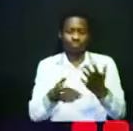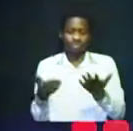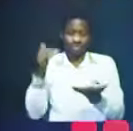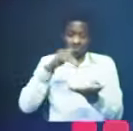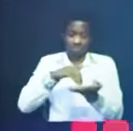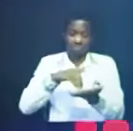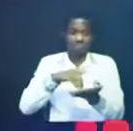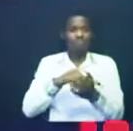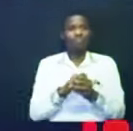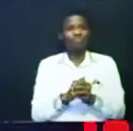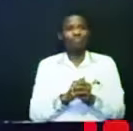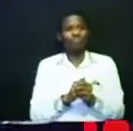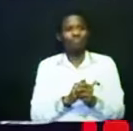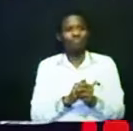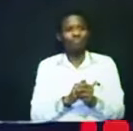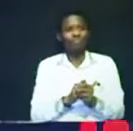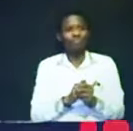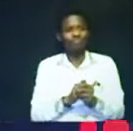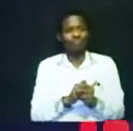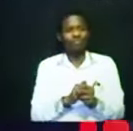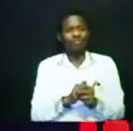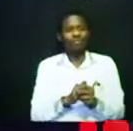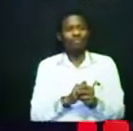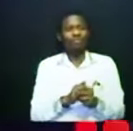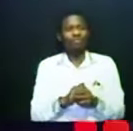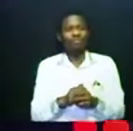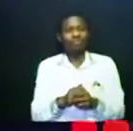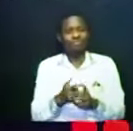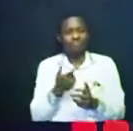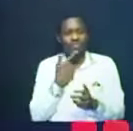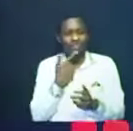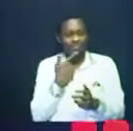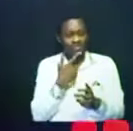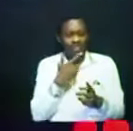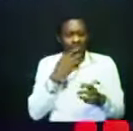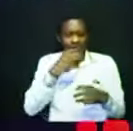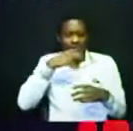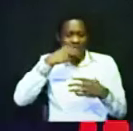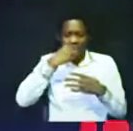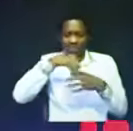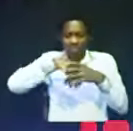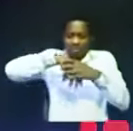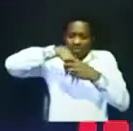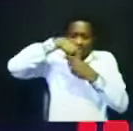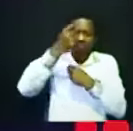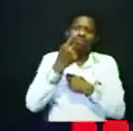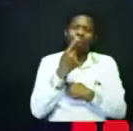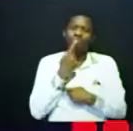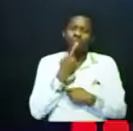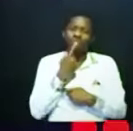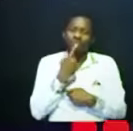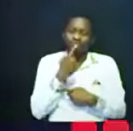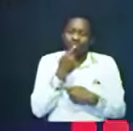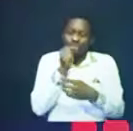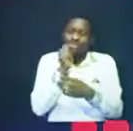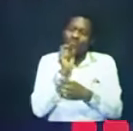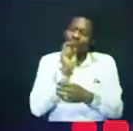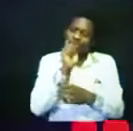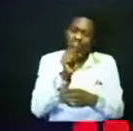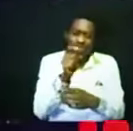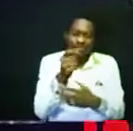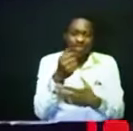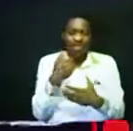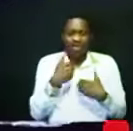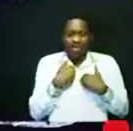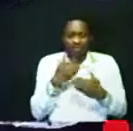This one is, says, coming out of his mouth is a sharp sword. But we have just read from Hebrews that the